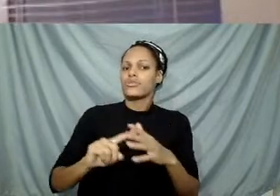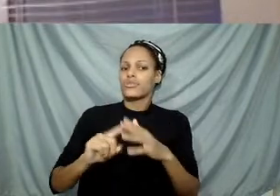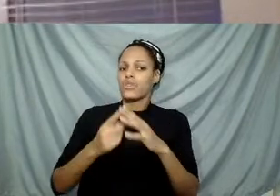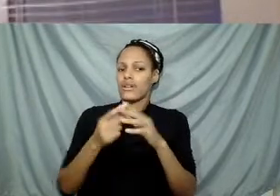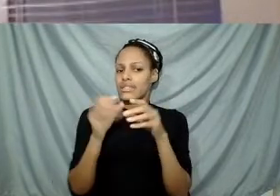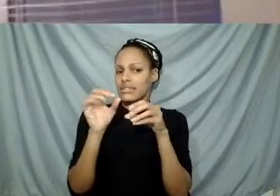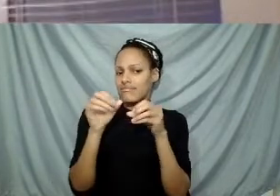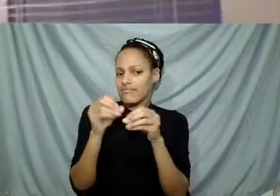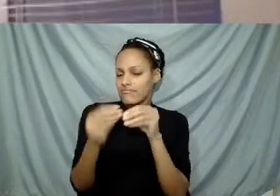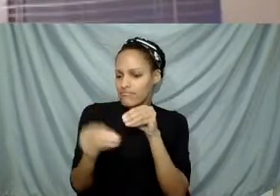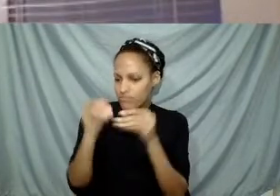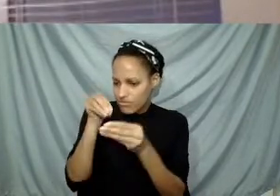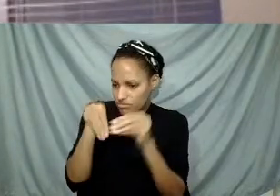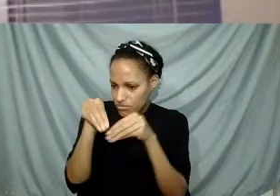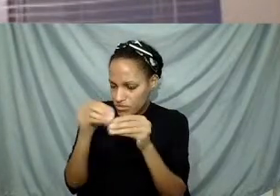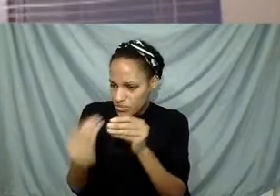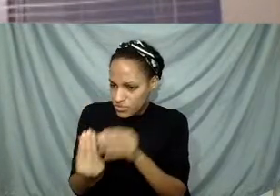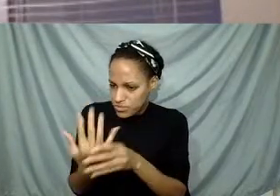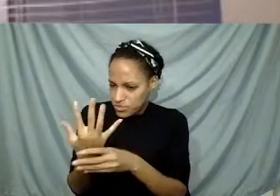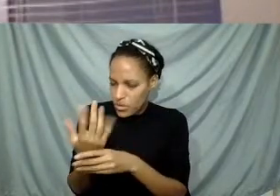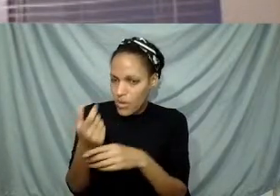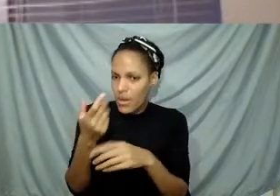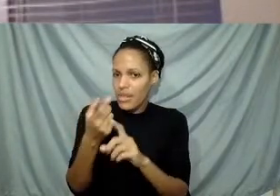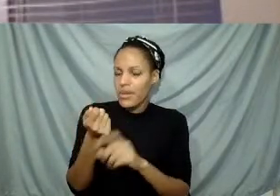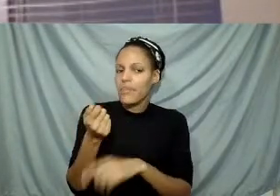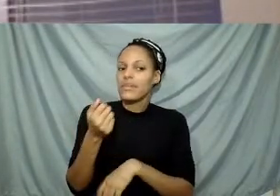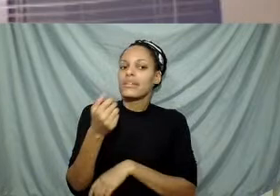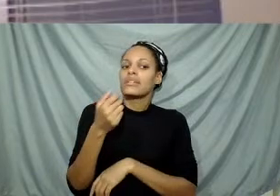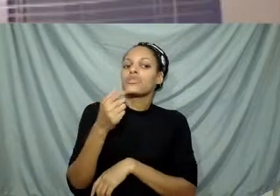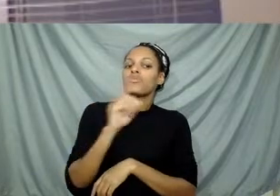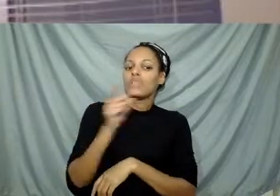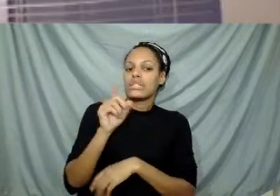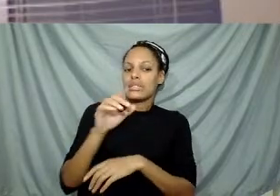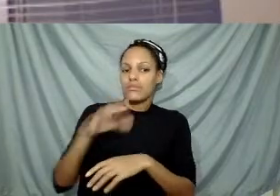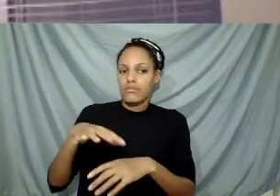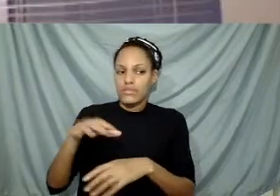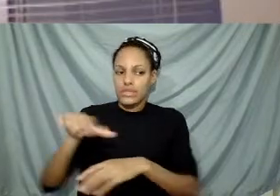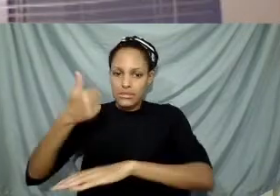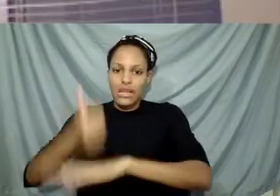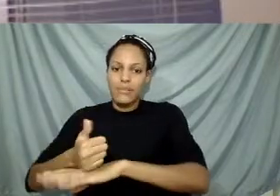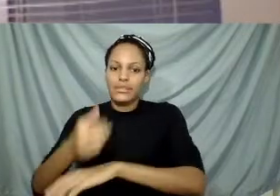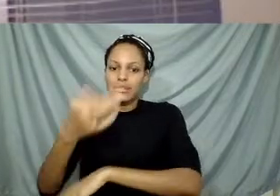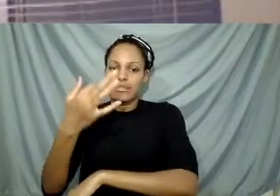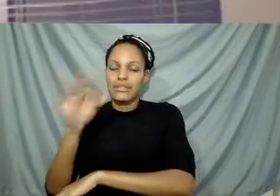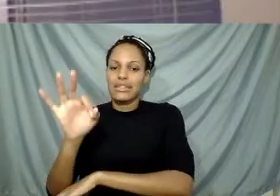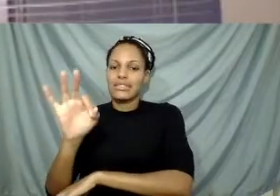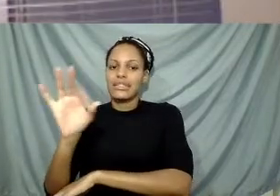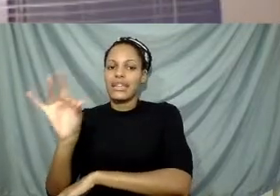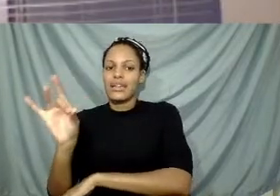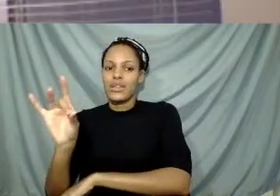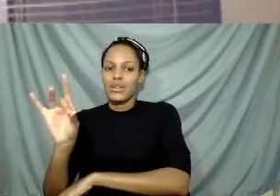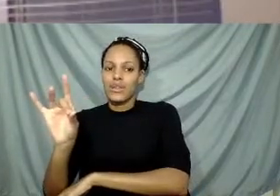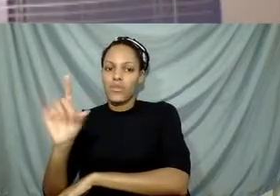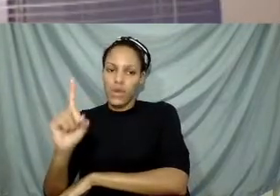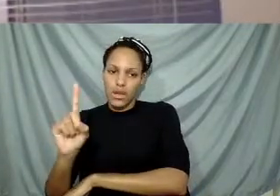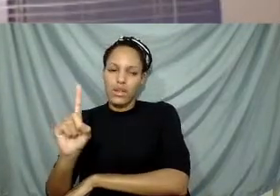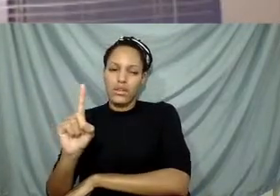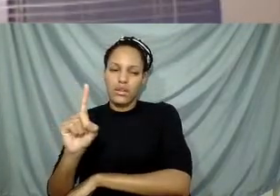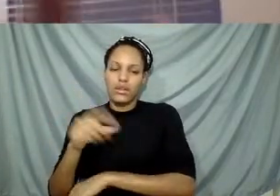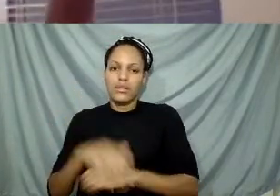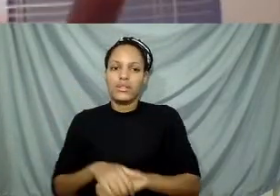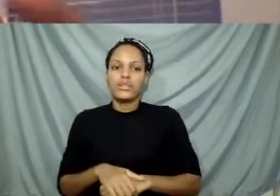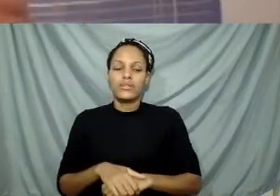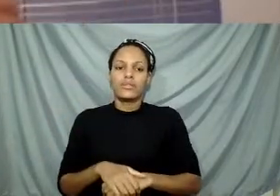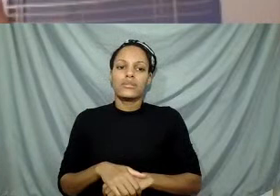which was really founded in 1981. And the focus of Jubilation was to really create